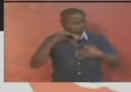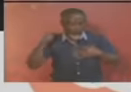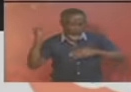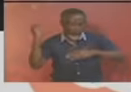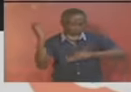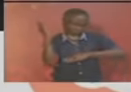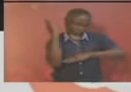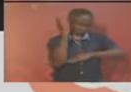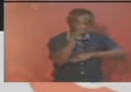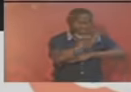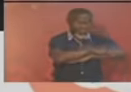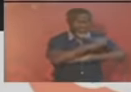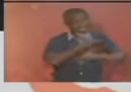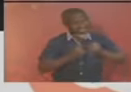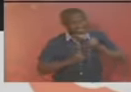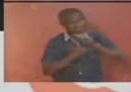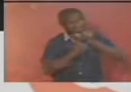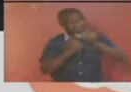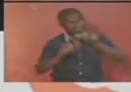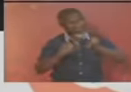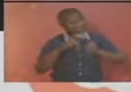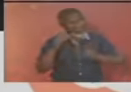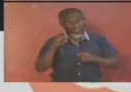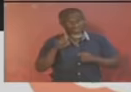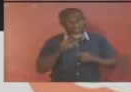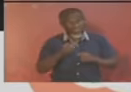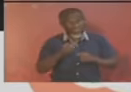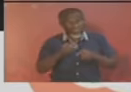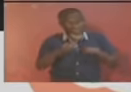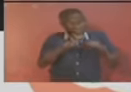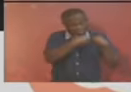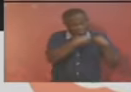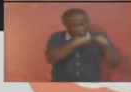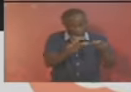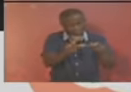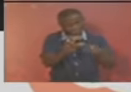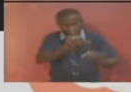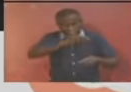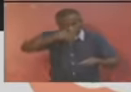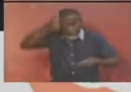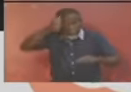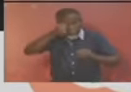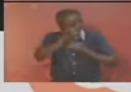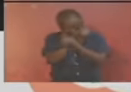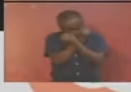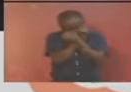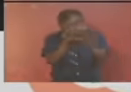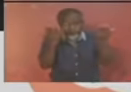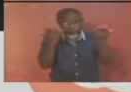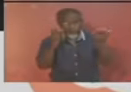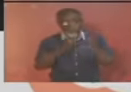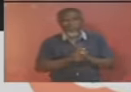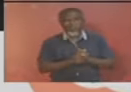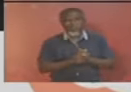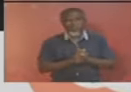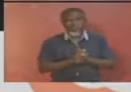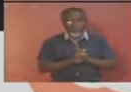of, providing the best possible information for response. Our other role